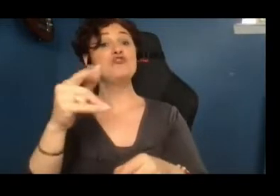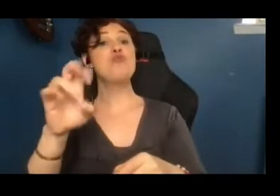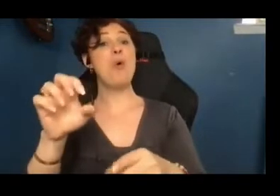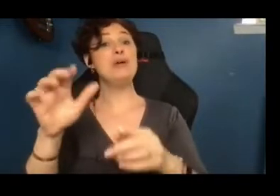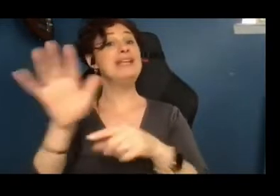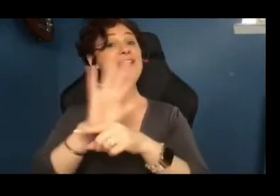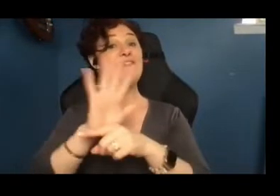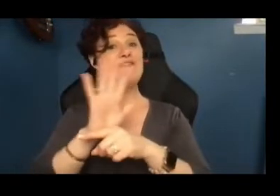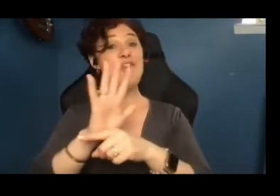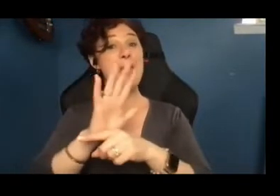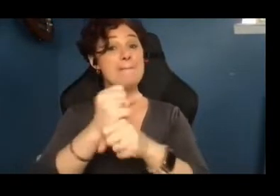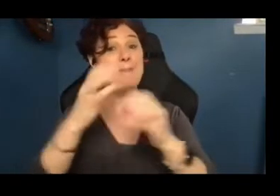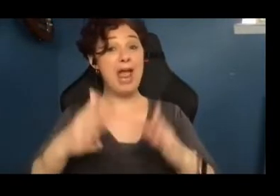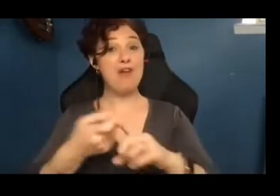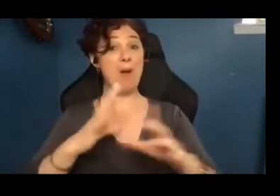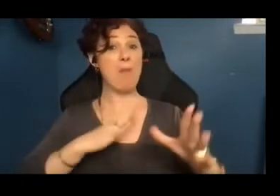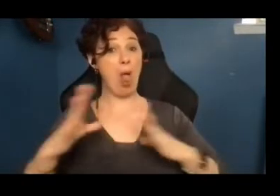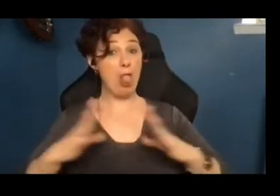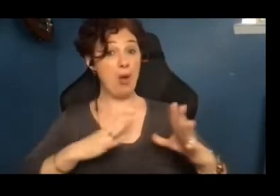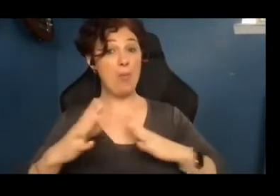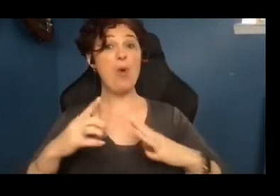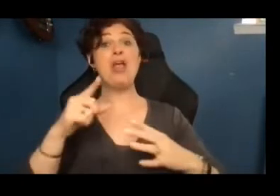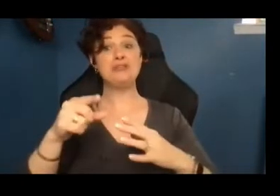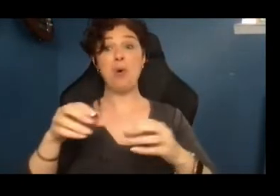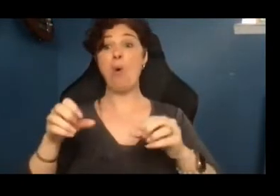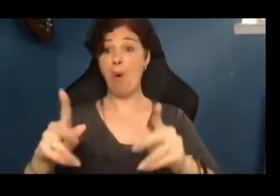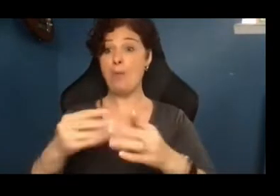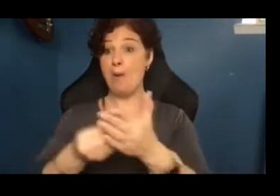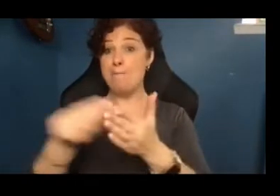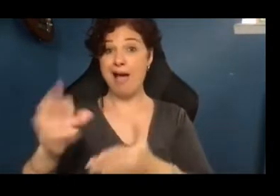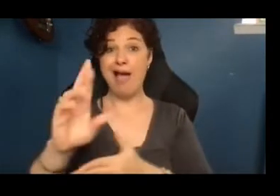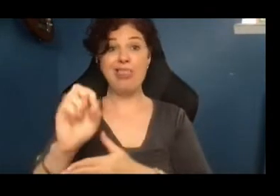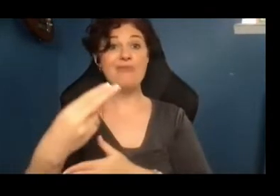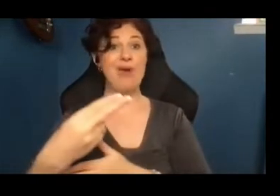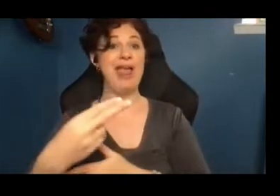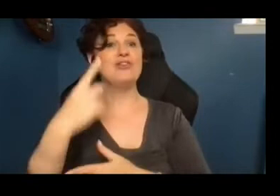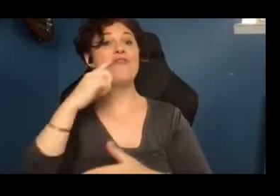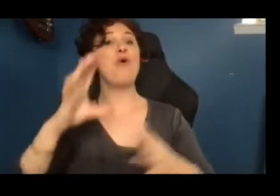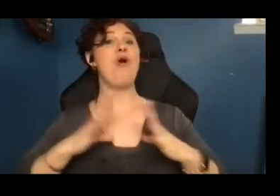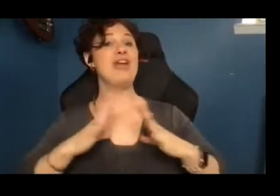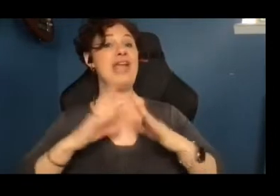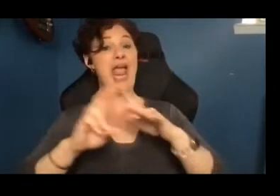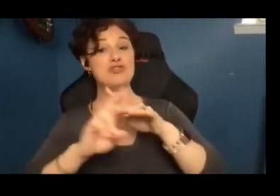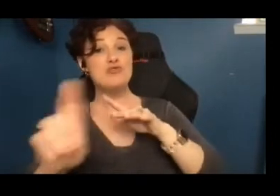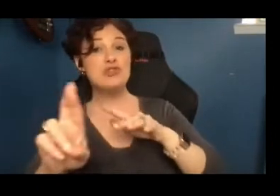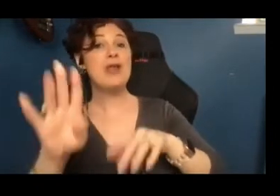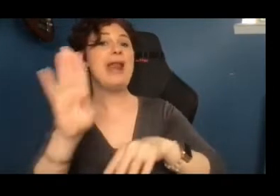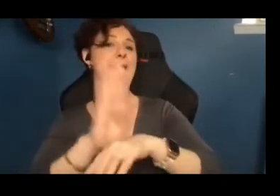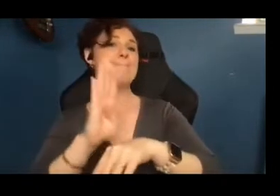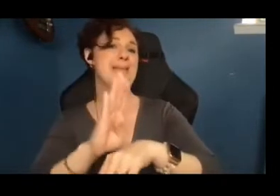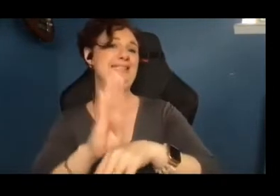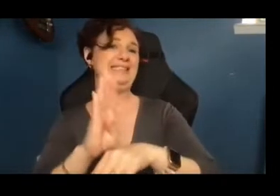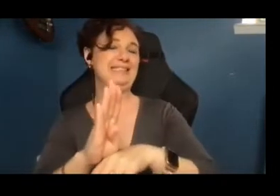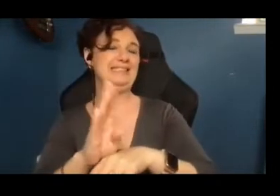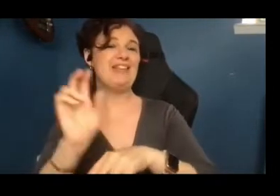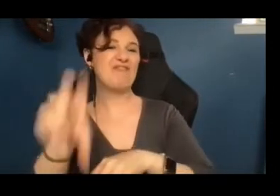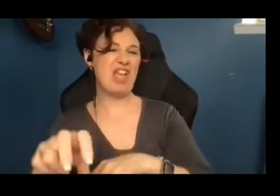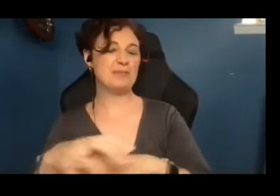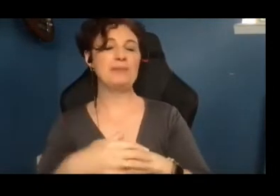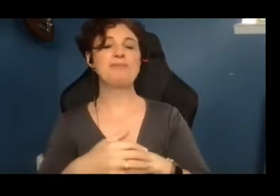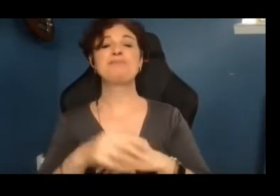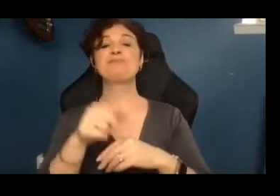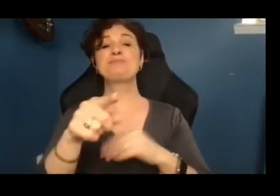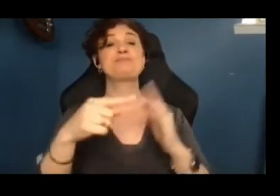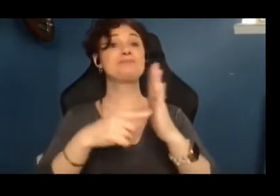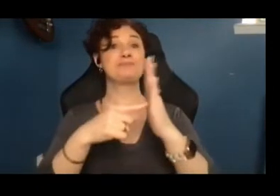from Hollywood, whose wealth affords him the opportunity to buy this ranch as a vacation retreat and business investment. Willard